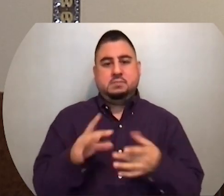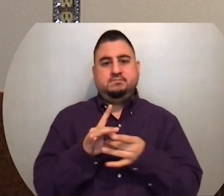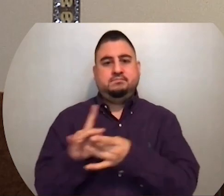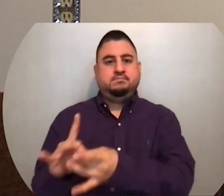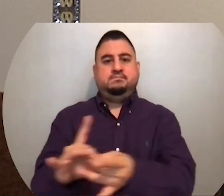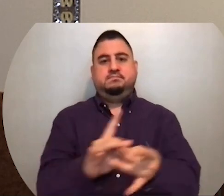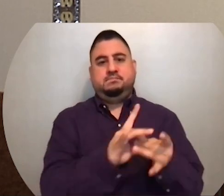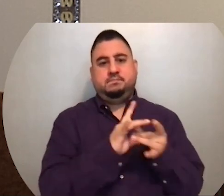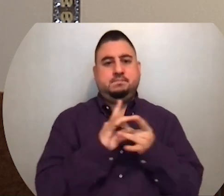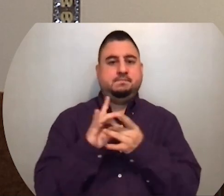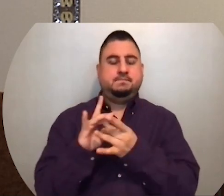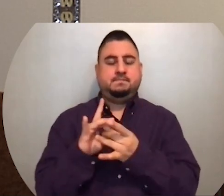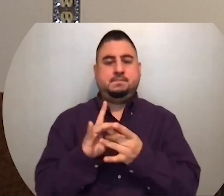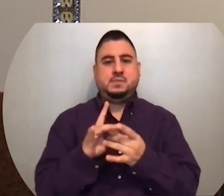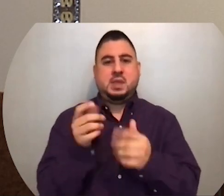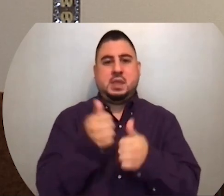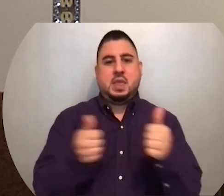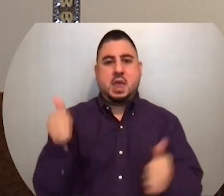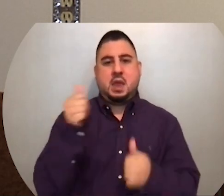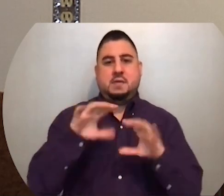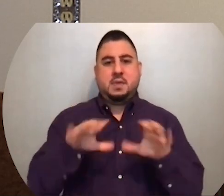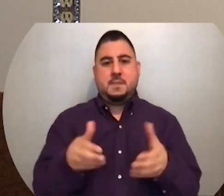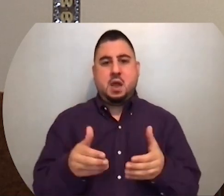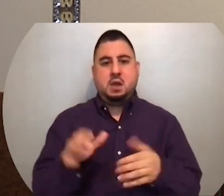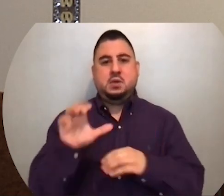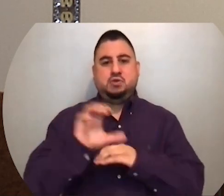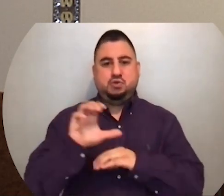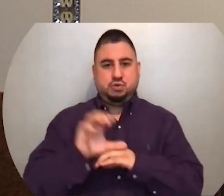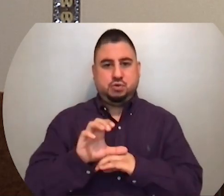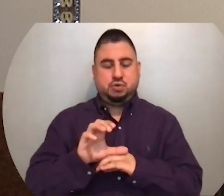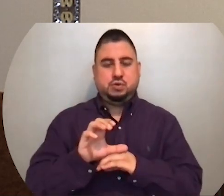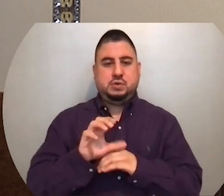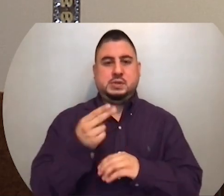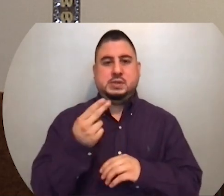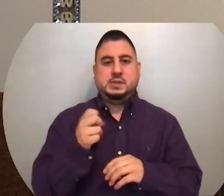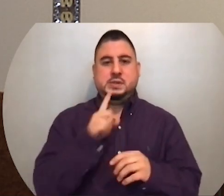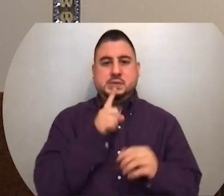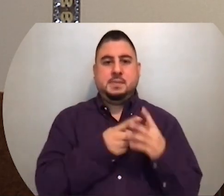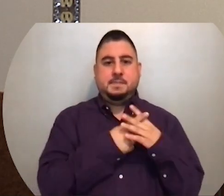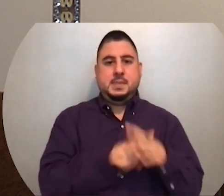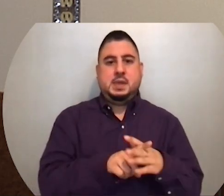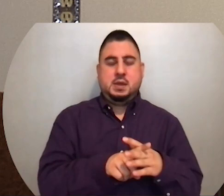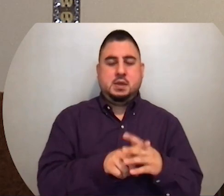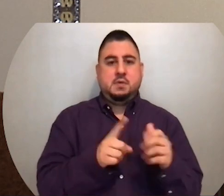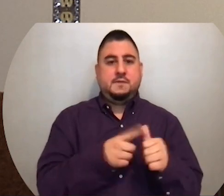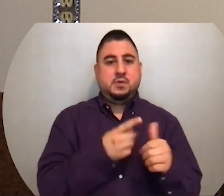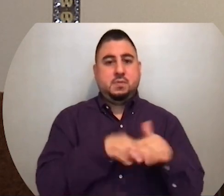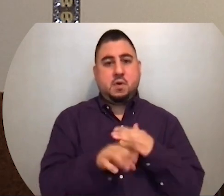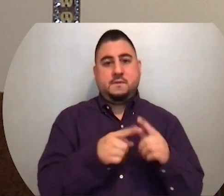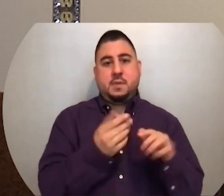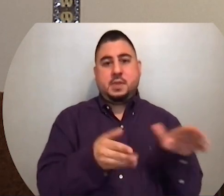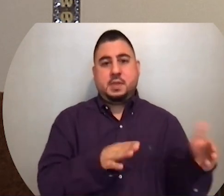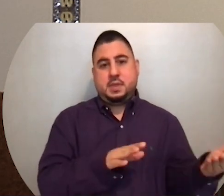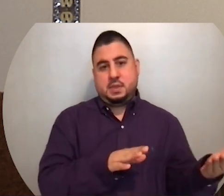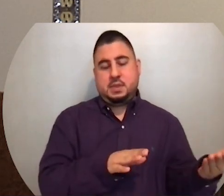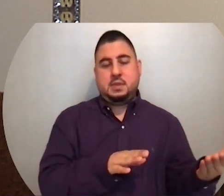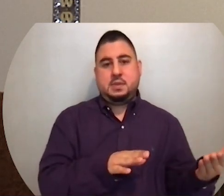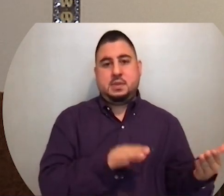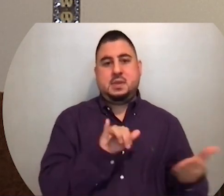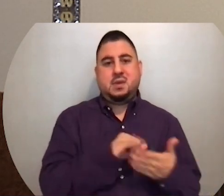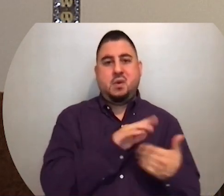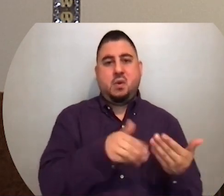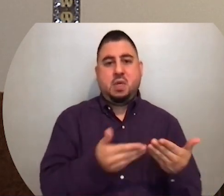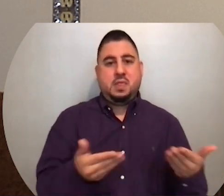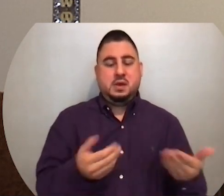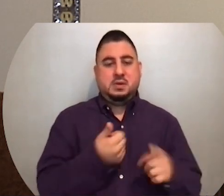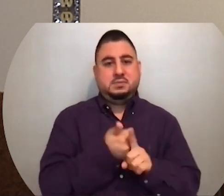together. He is the head of the body, the church. He is the beginning, the firstborn from the dead, that in all